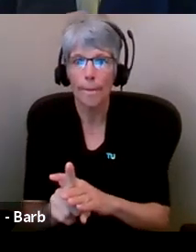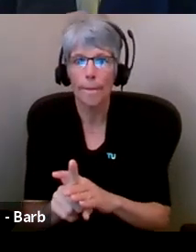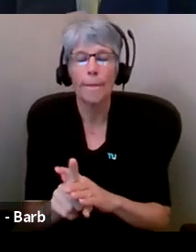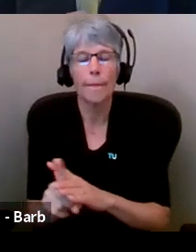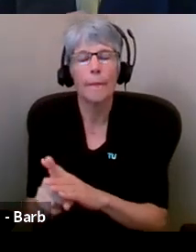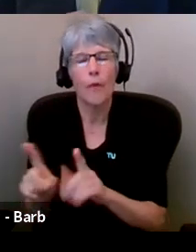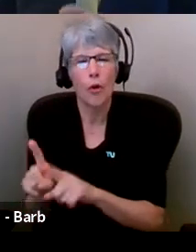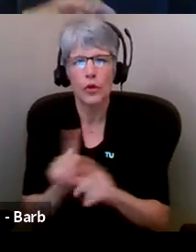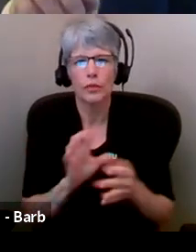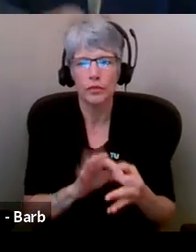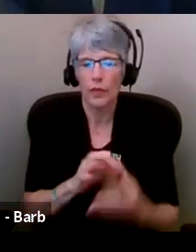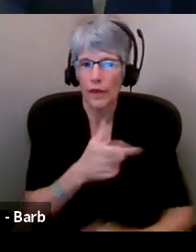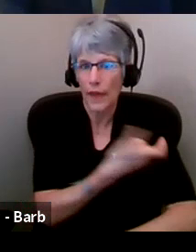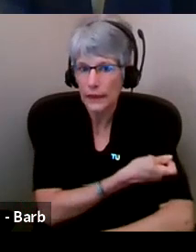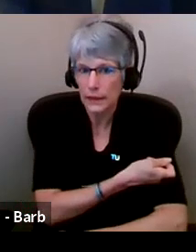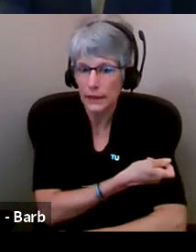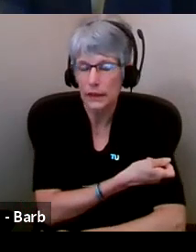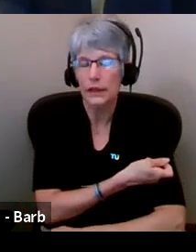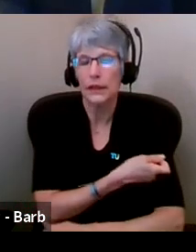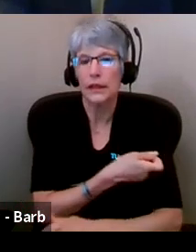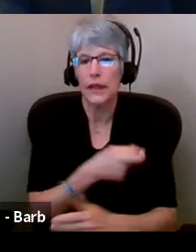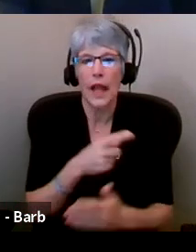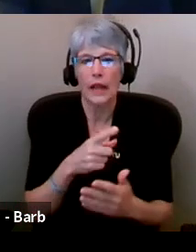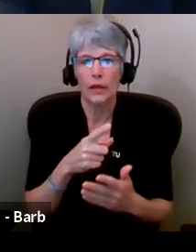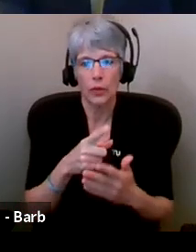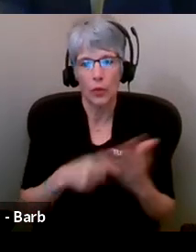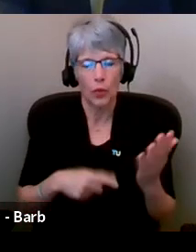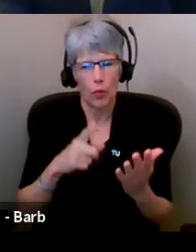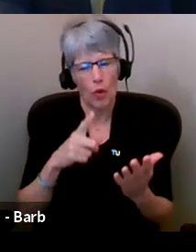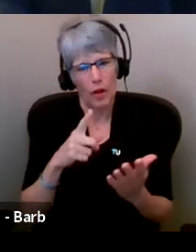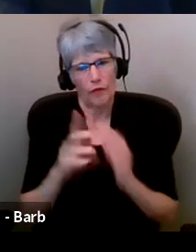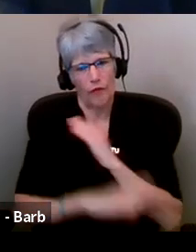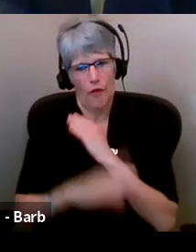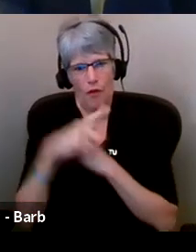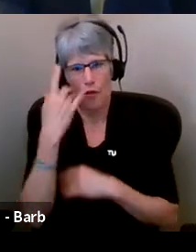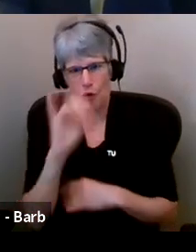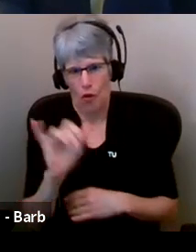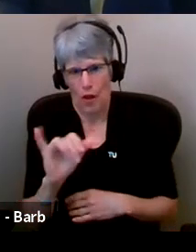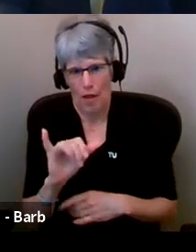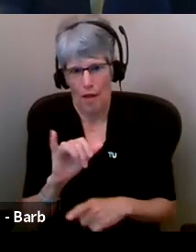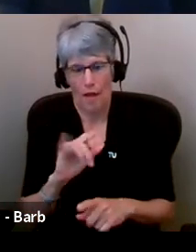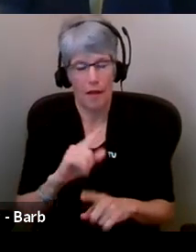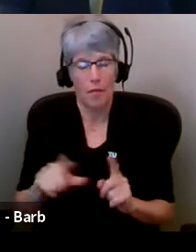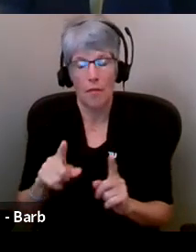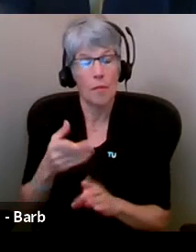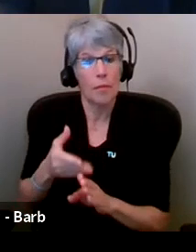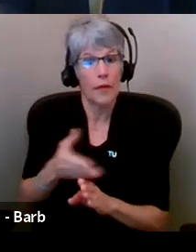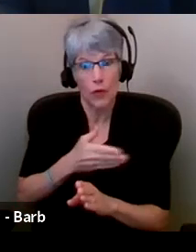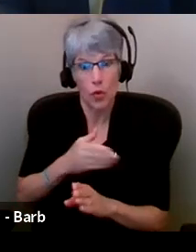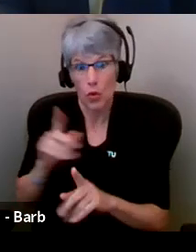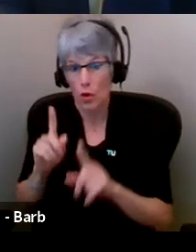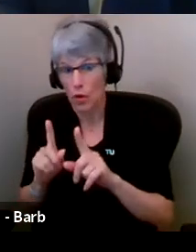vaccine, as well as what we're going to be looking at towards the fall. But before we go to the questions and before we